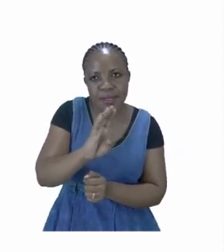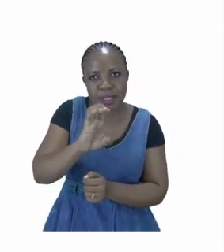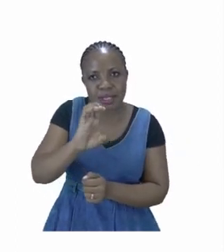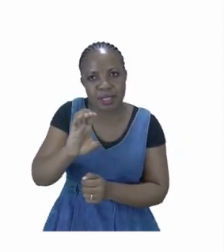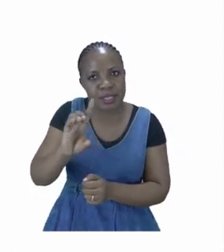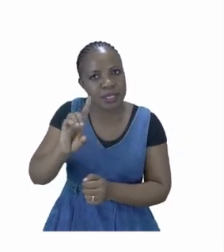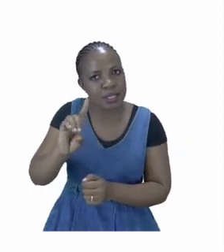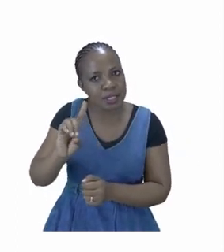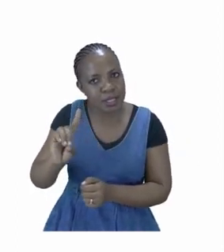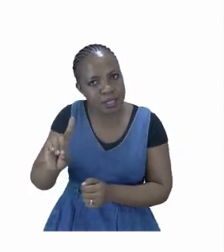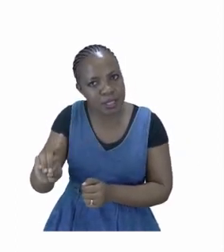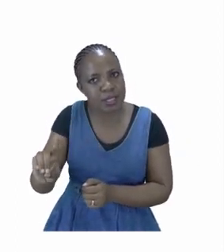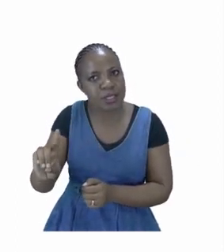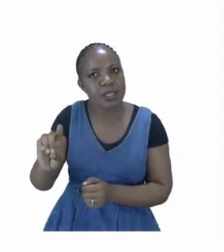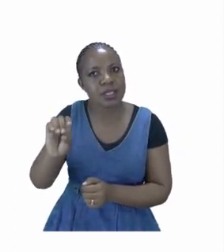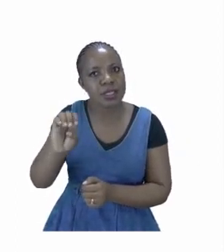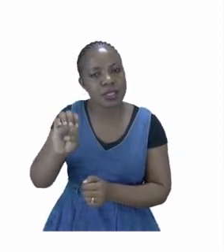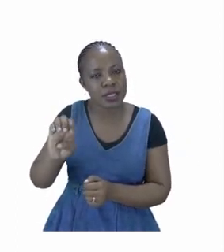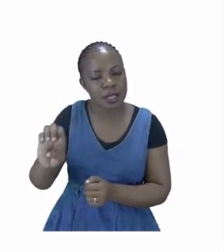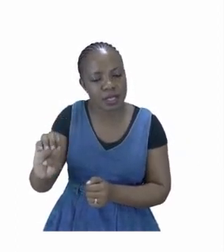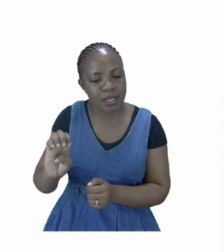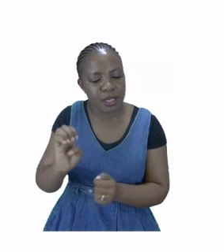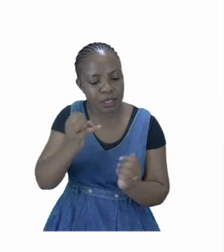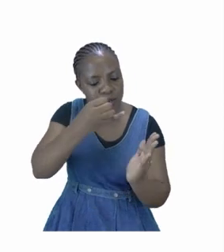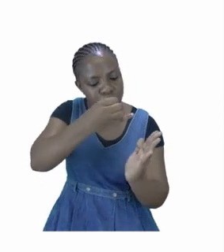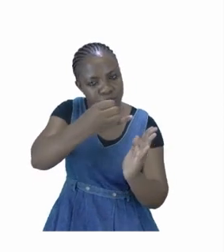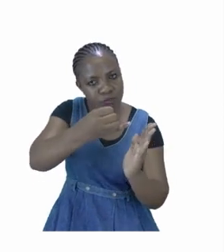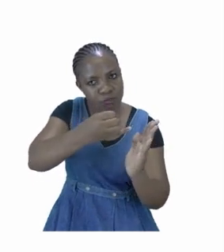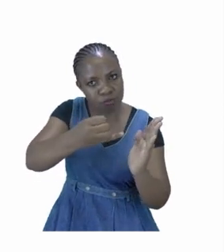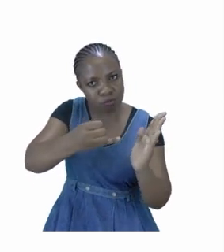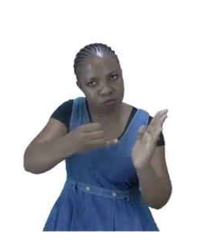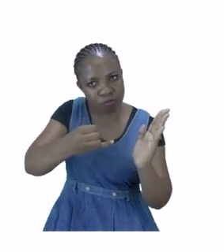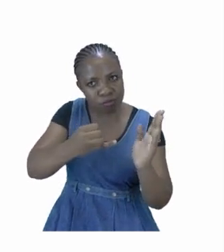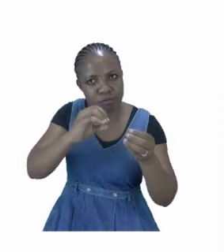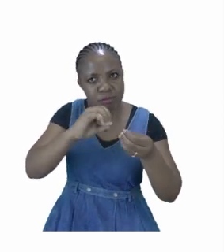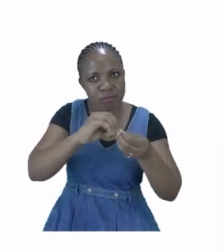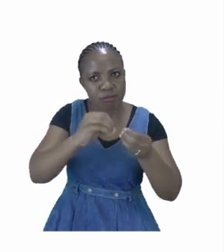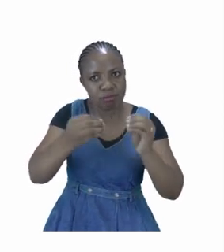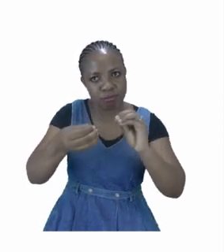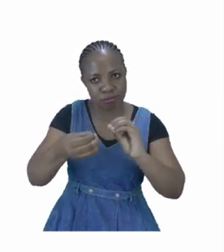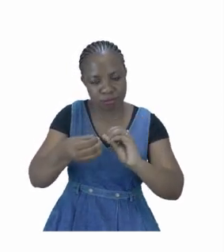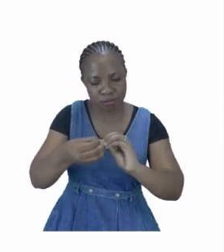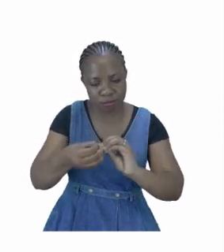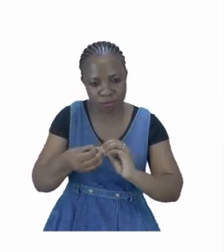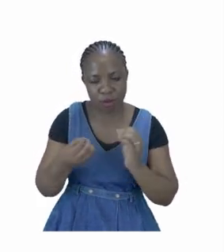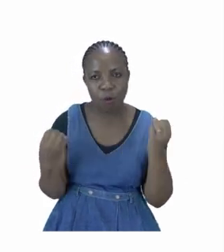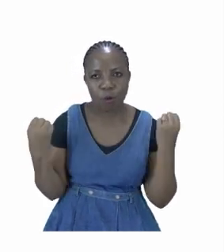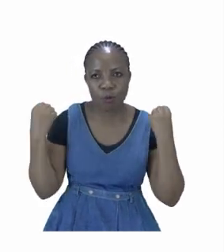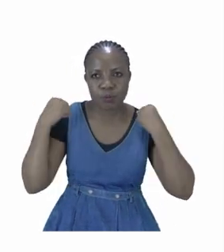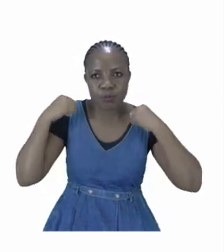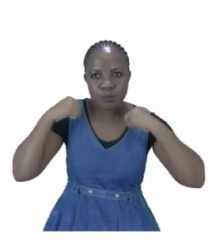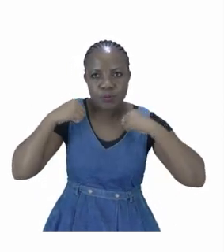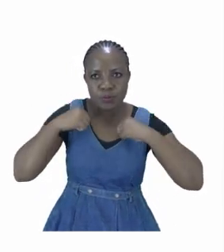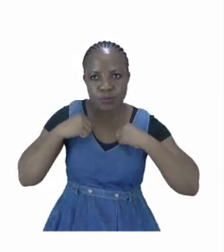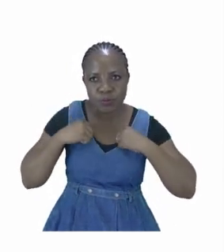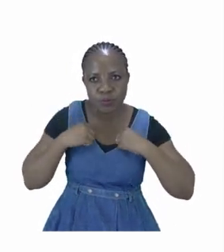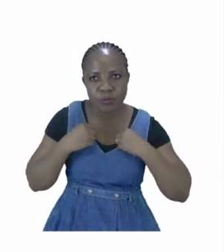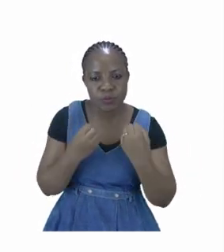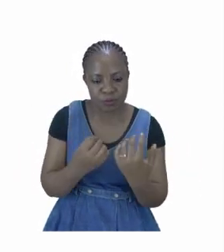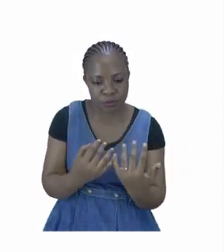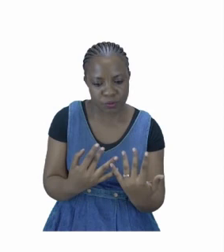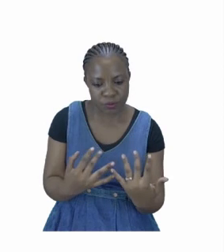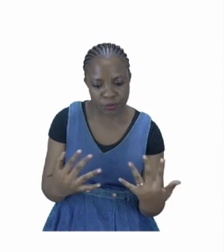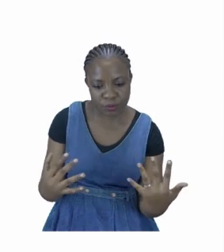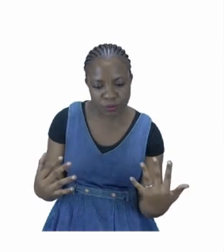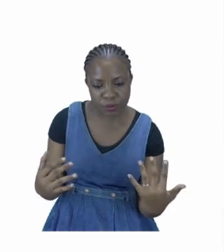my notebook. I carry a green school bag and I am sitting on